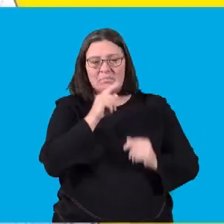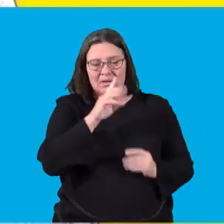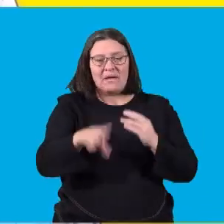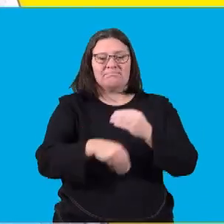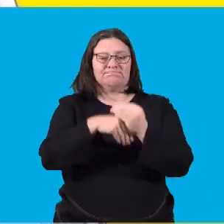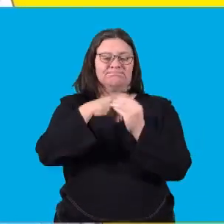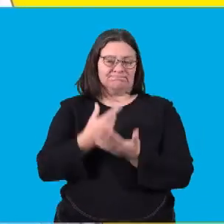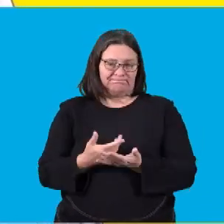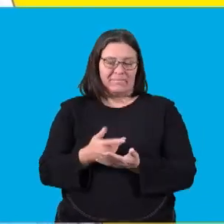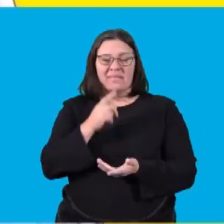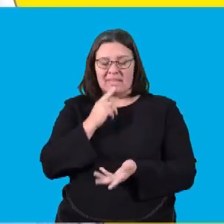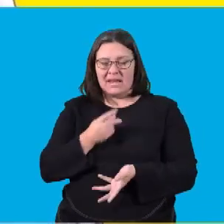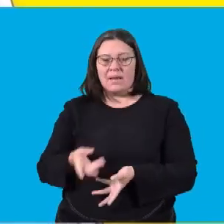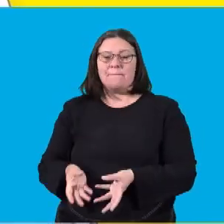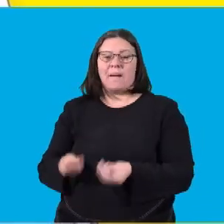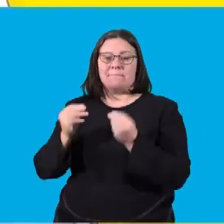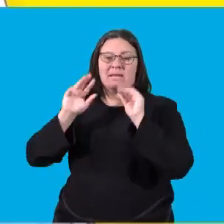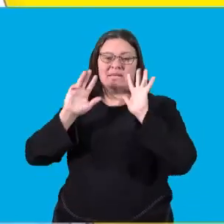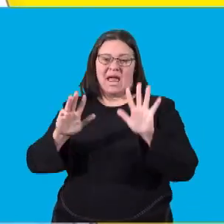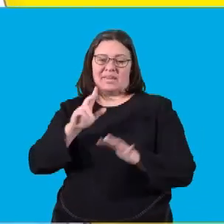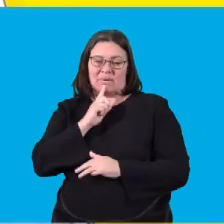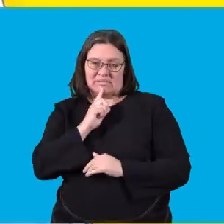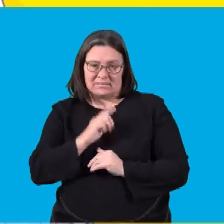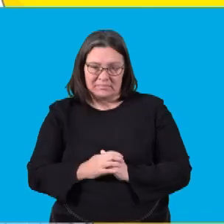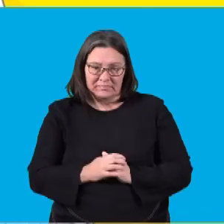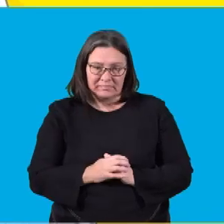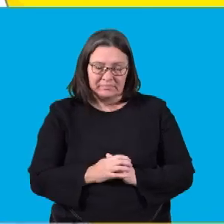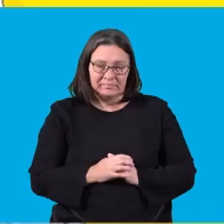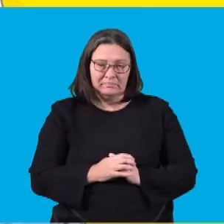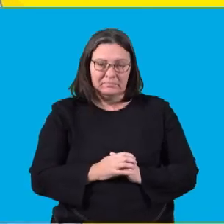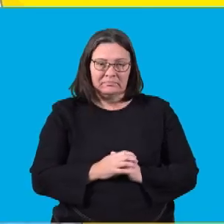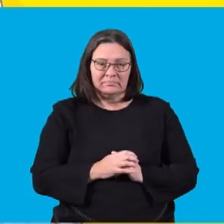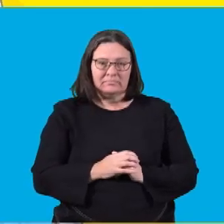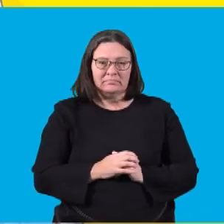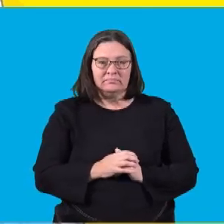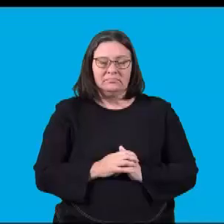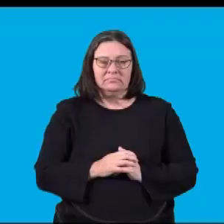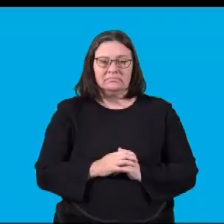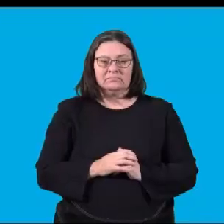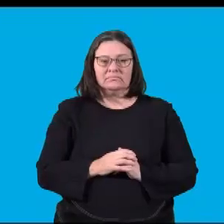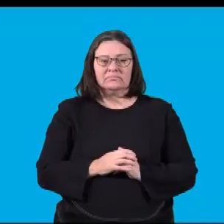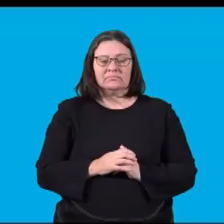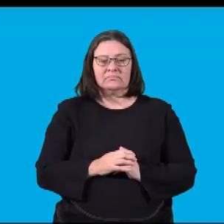add it. And then I end up with my 9,000. And then